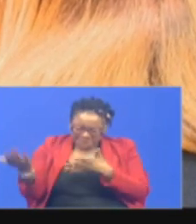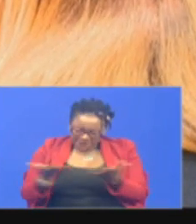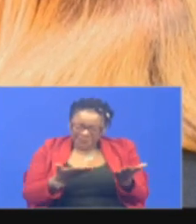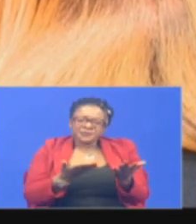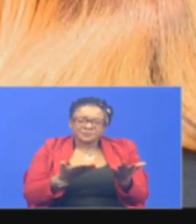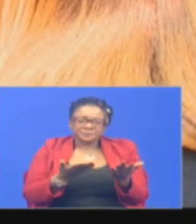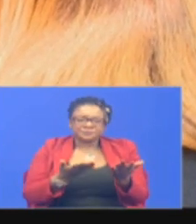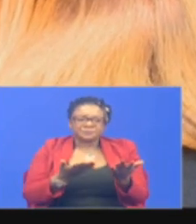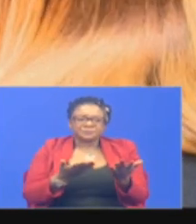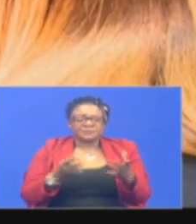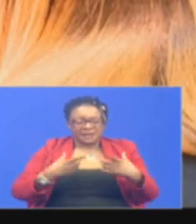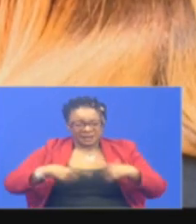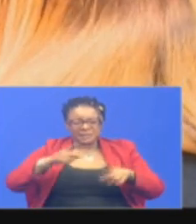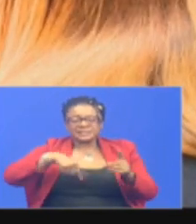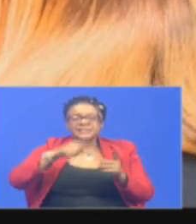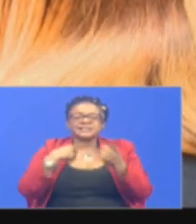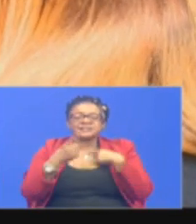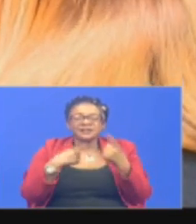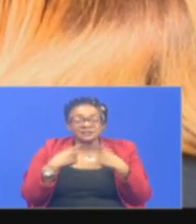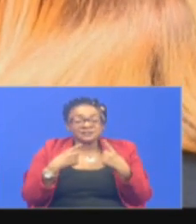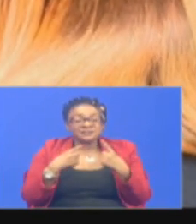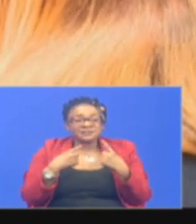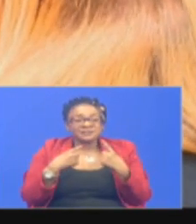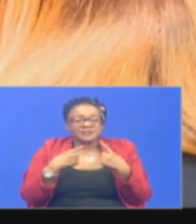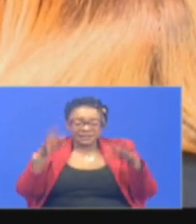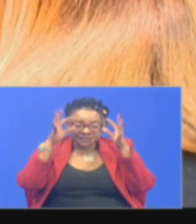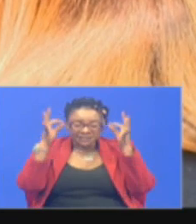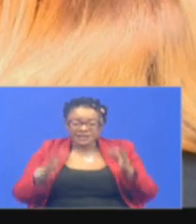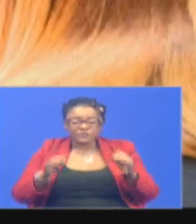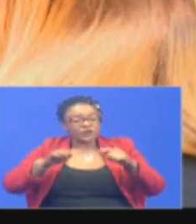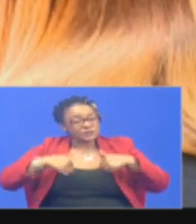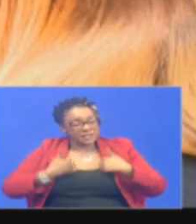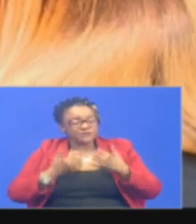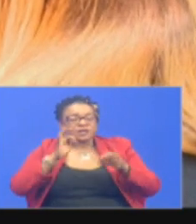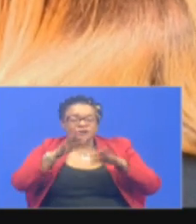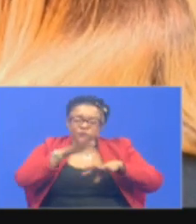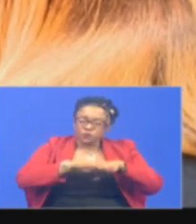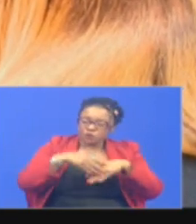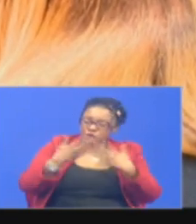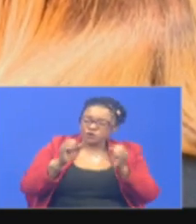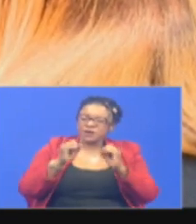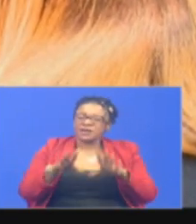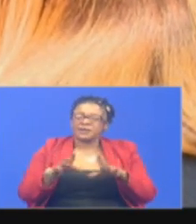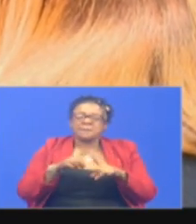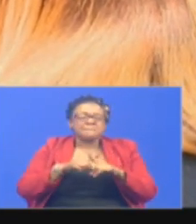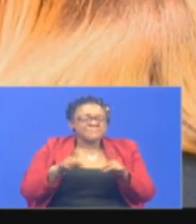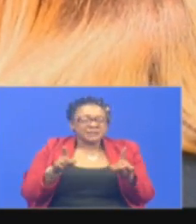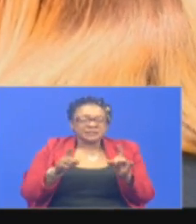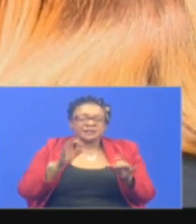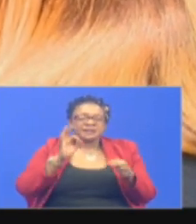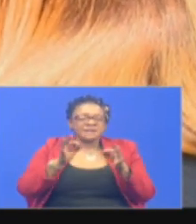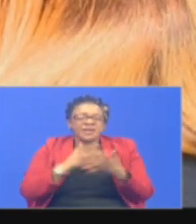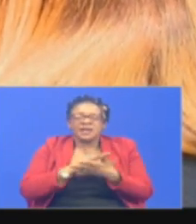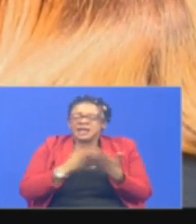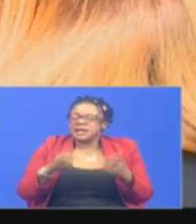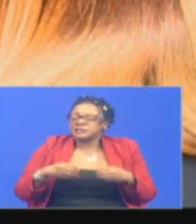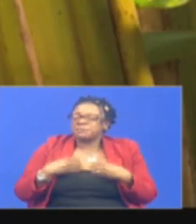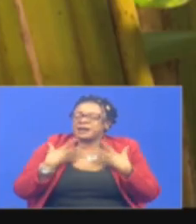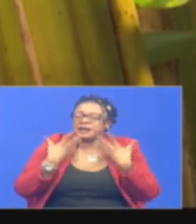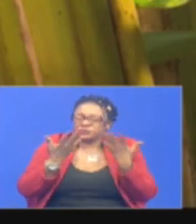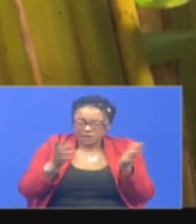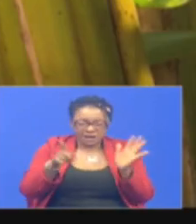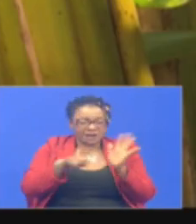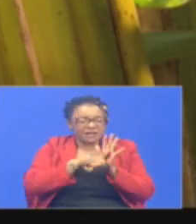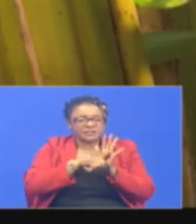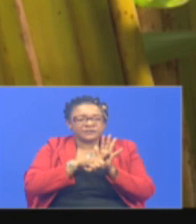let us discuss it and let us decide for ourselves whether it is good or not. But any expression in the negative